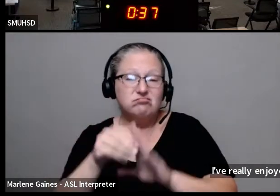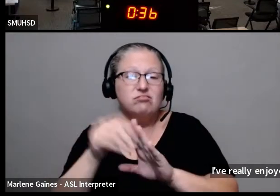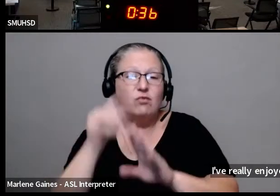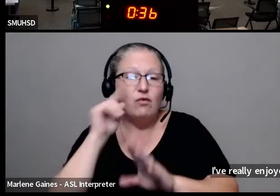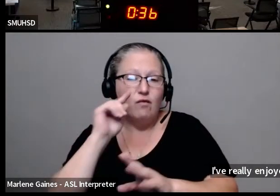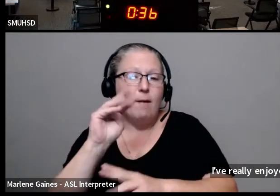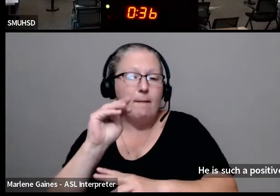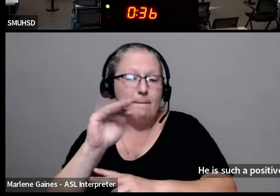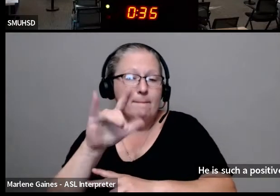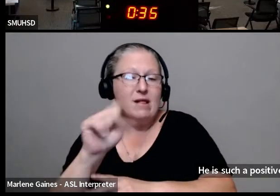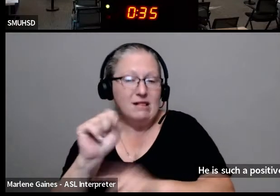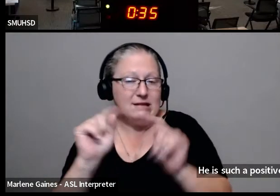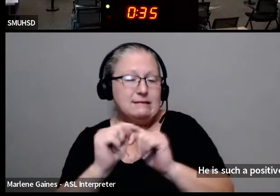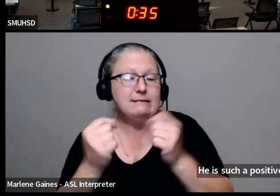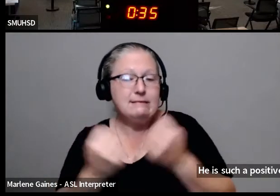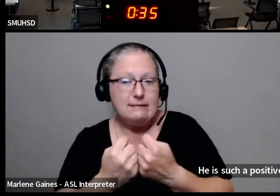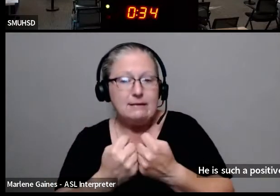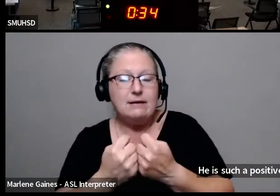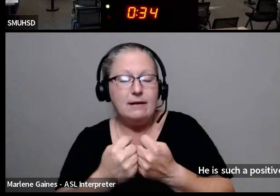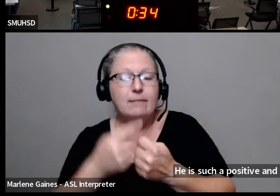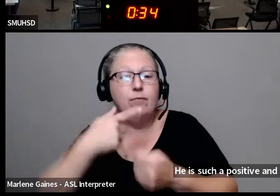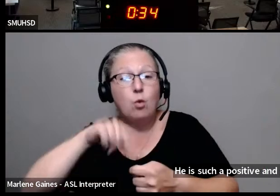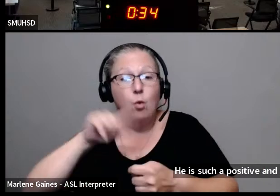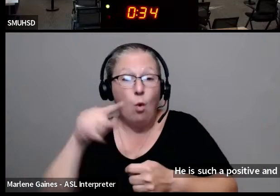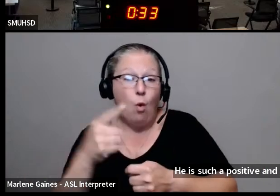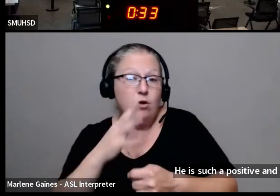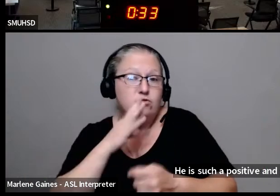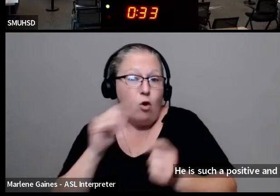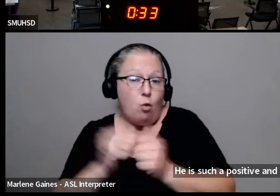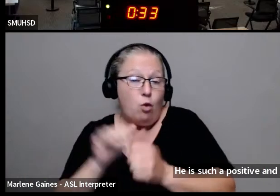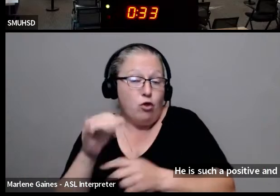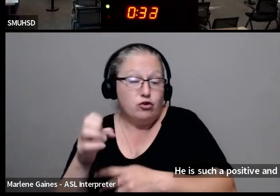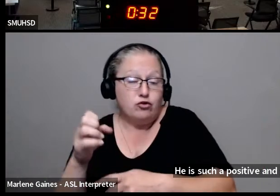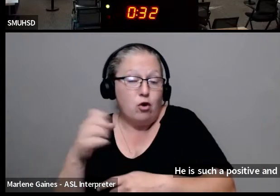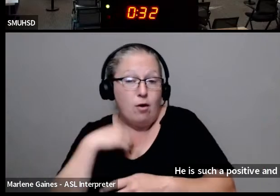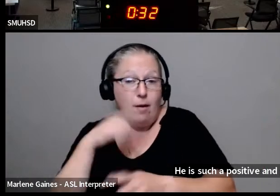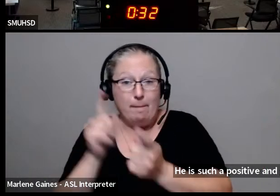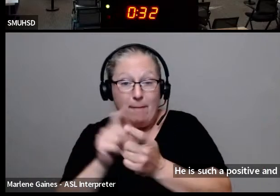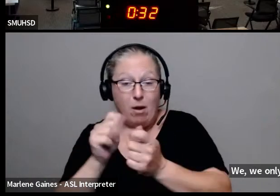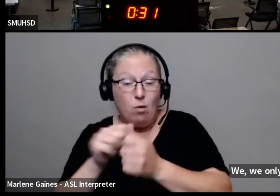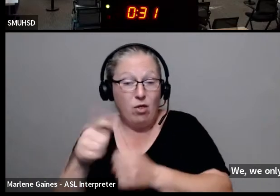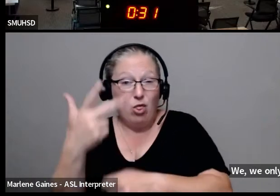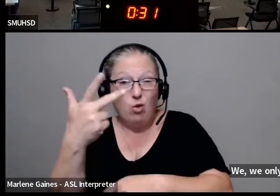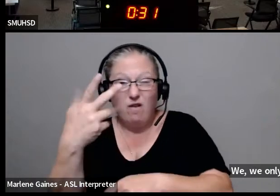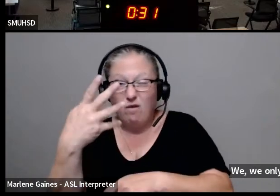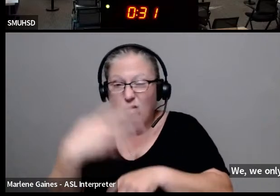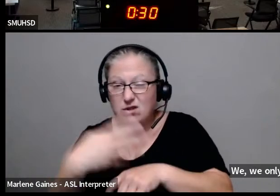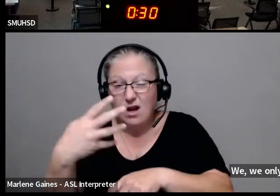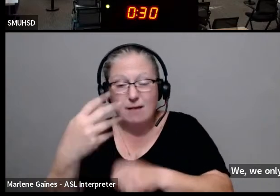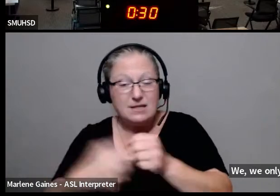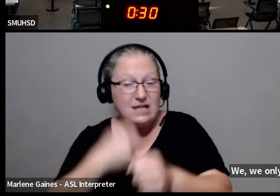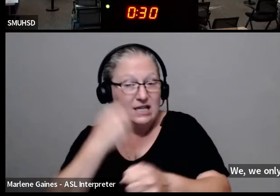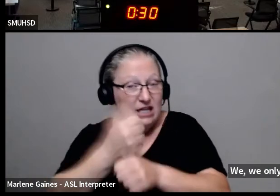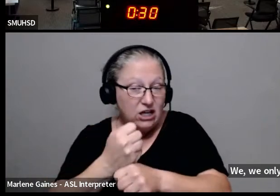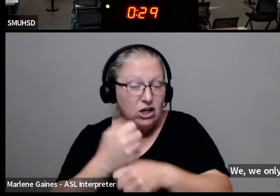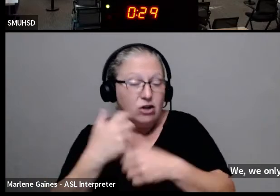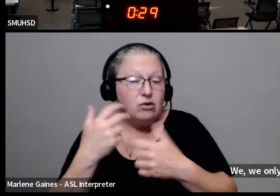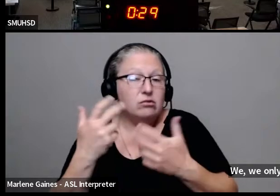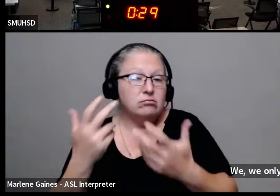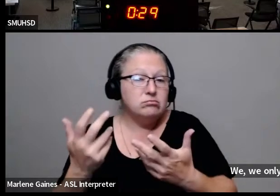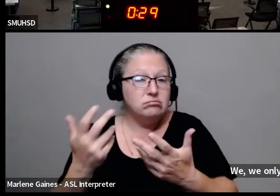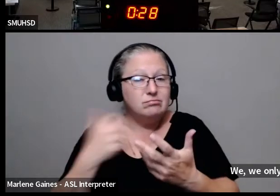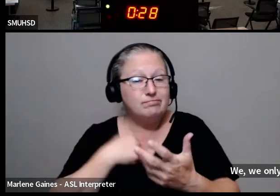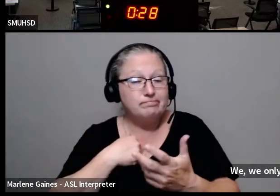team. And we only speak with Joe. I met with 3 to 4 times a year. And so